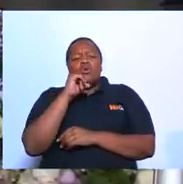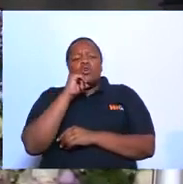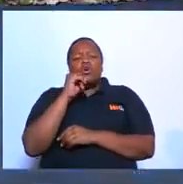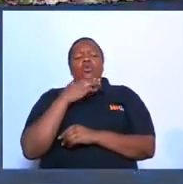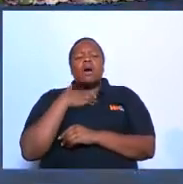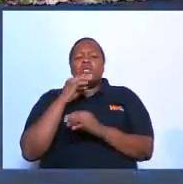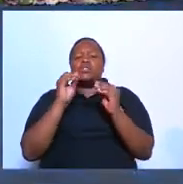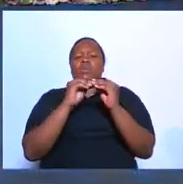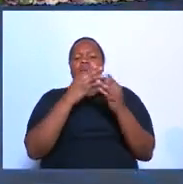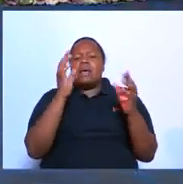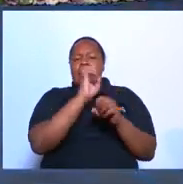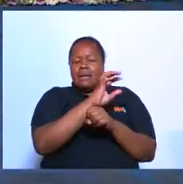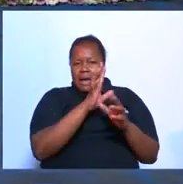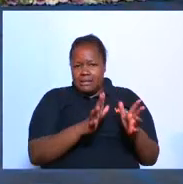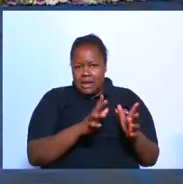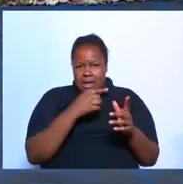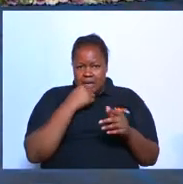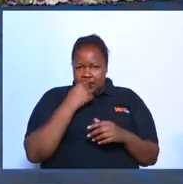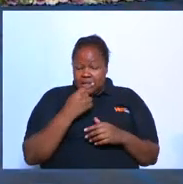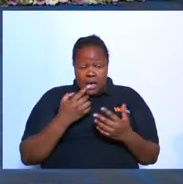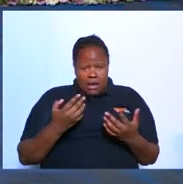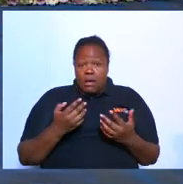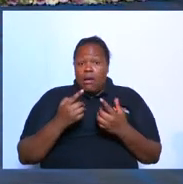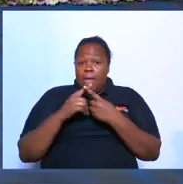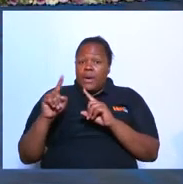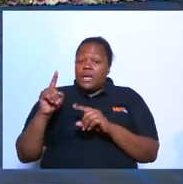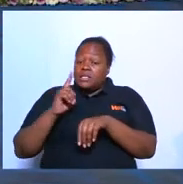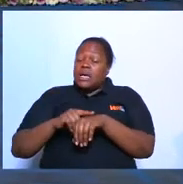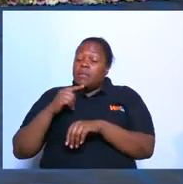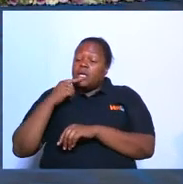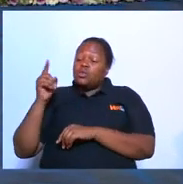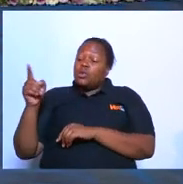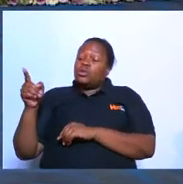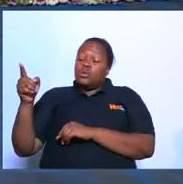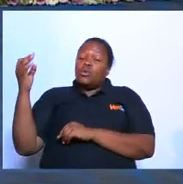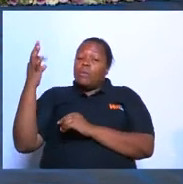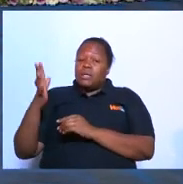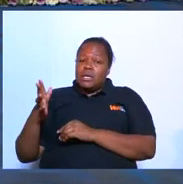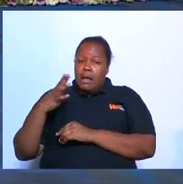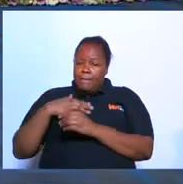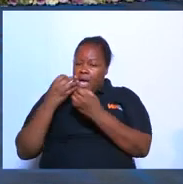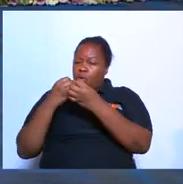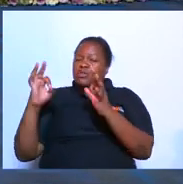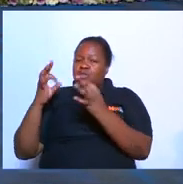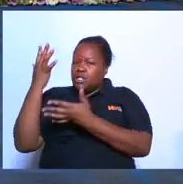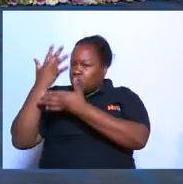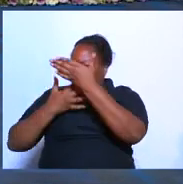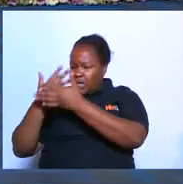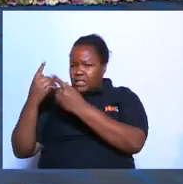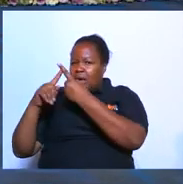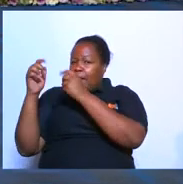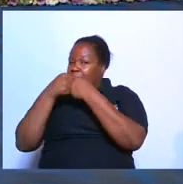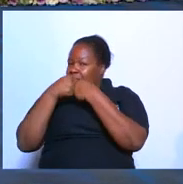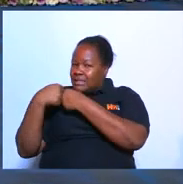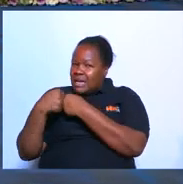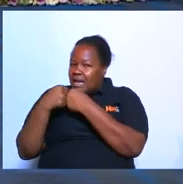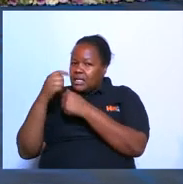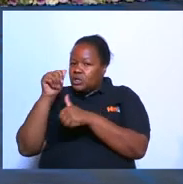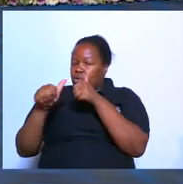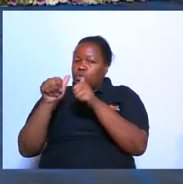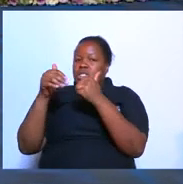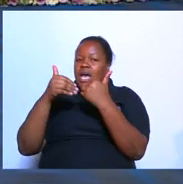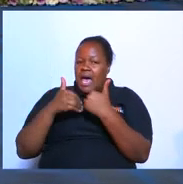said by the way even yourself when they told me that to a pastor that's when I was free to face you but the challenge I met is